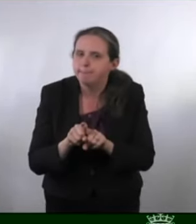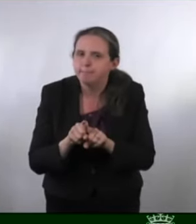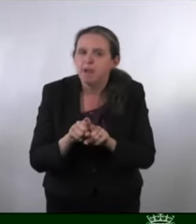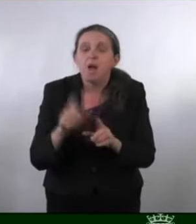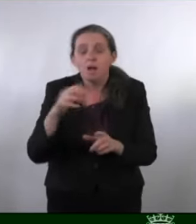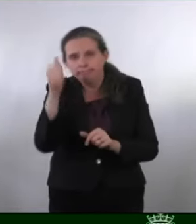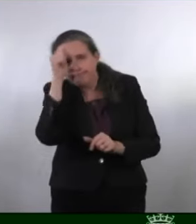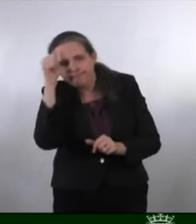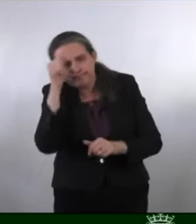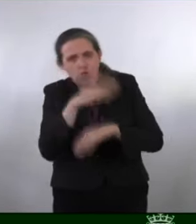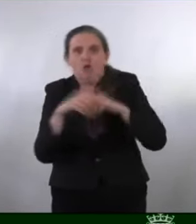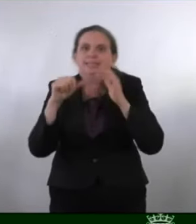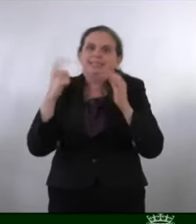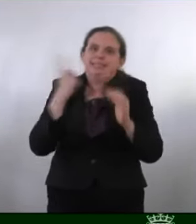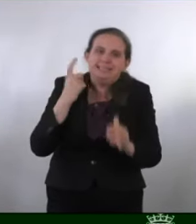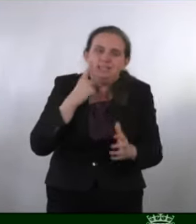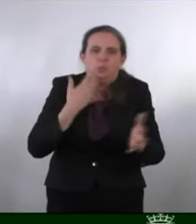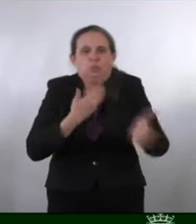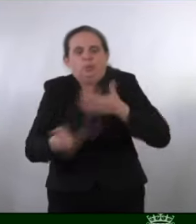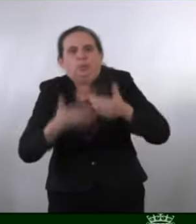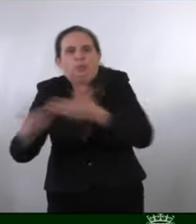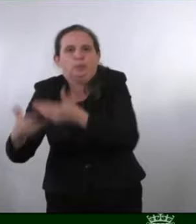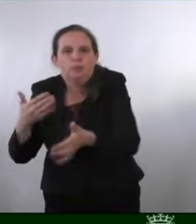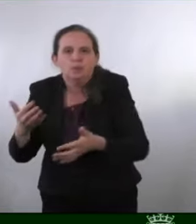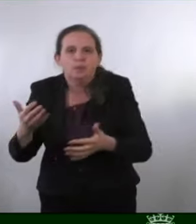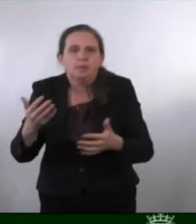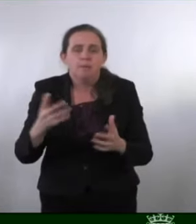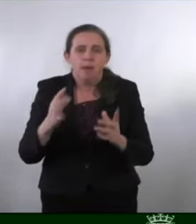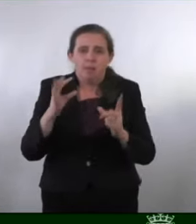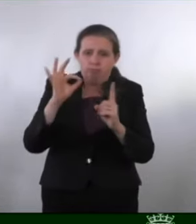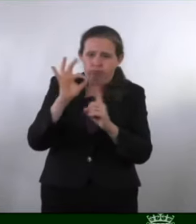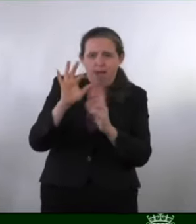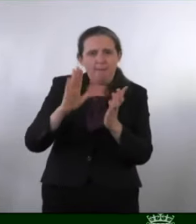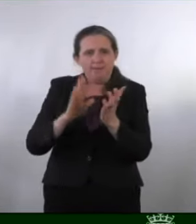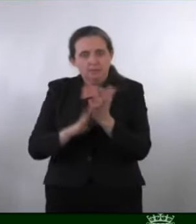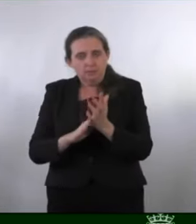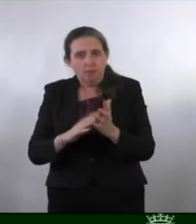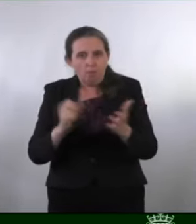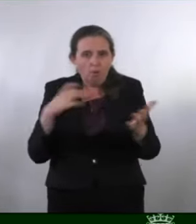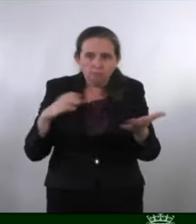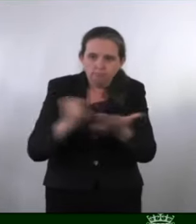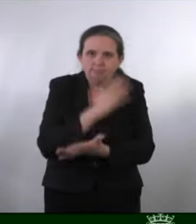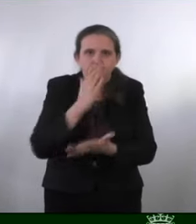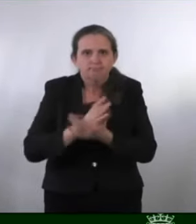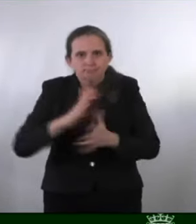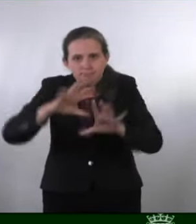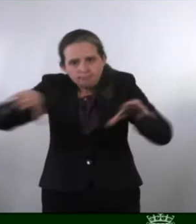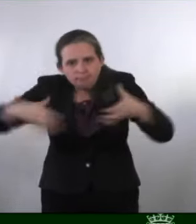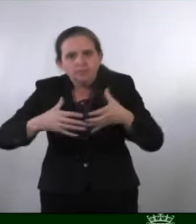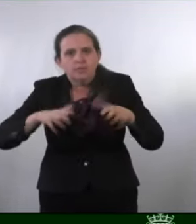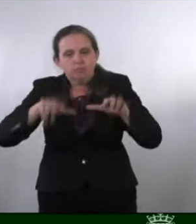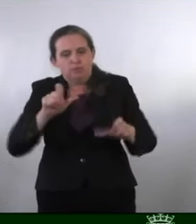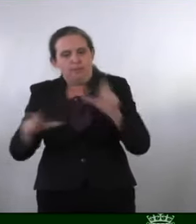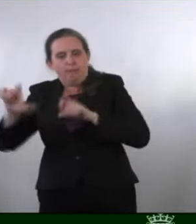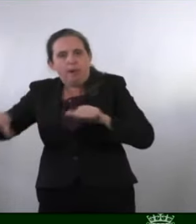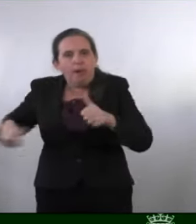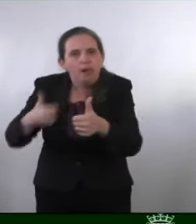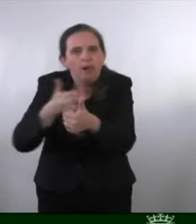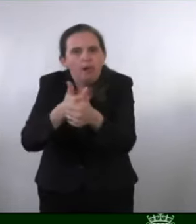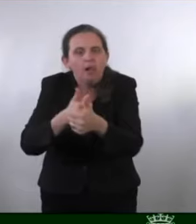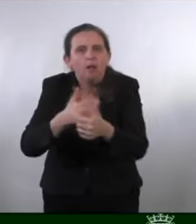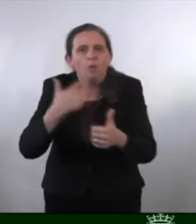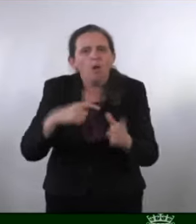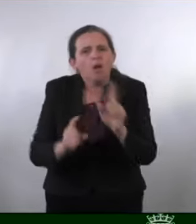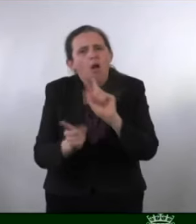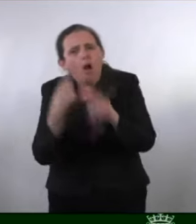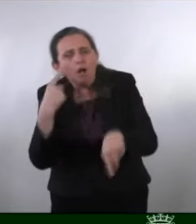easy. But if the Prime Minister is going to carry Parliament and the country on this, they do need answering.